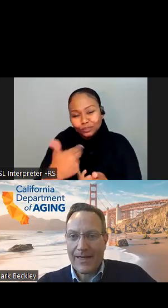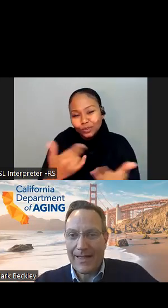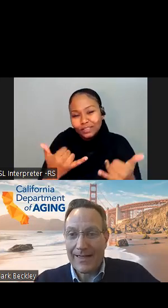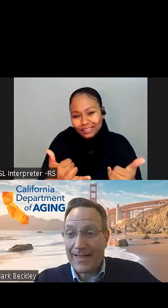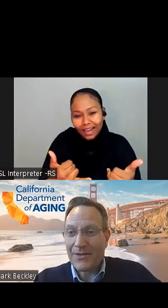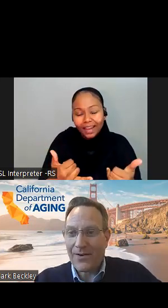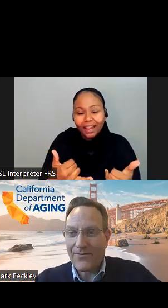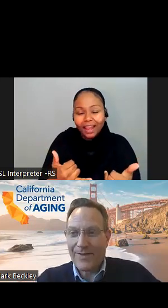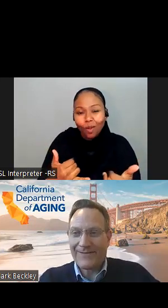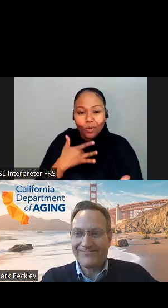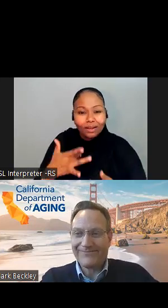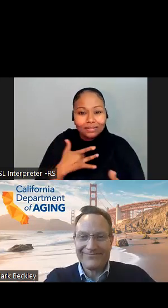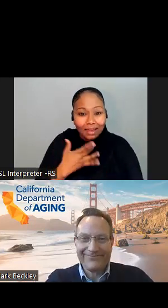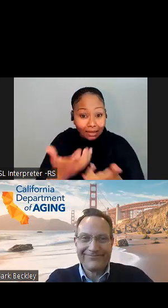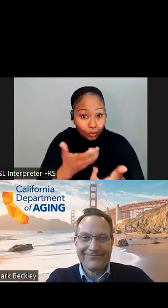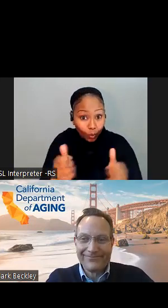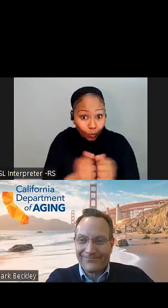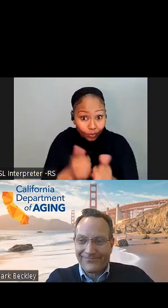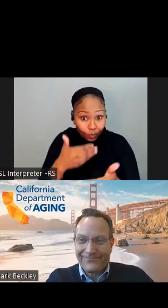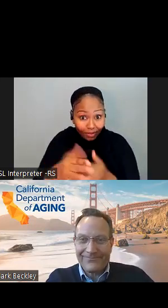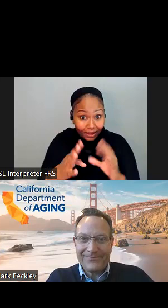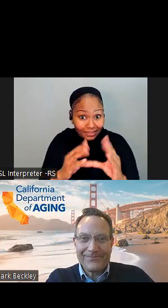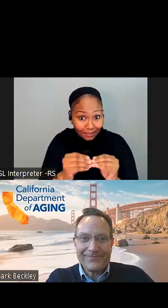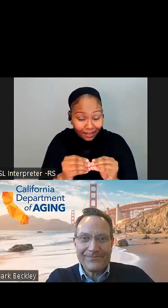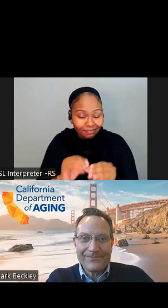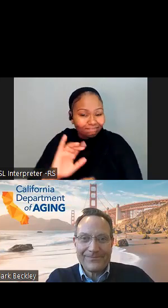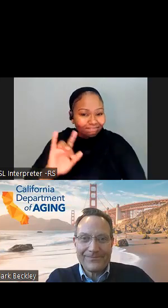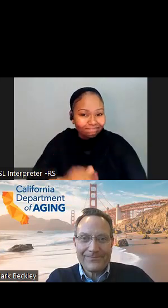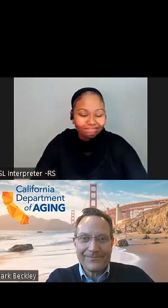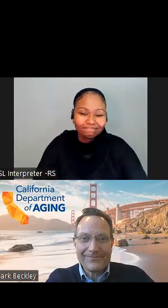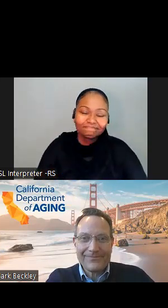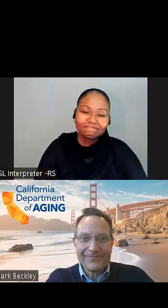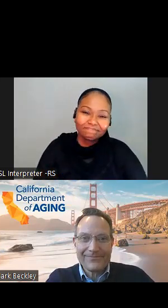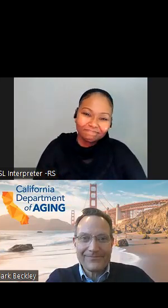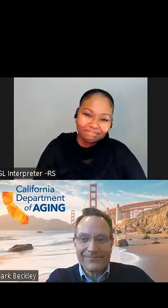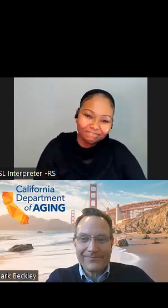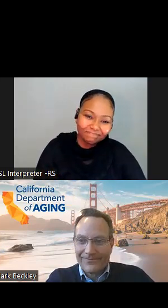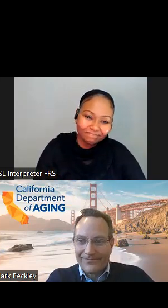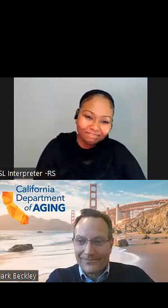Take care, everybody.